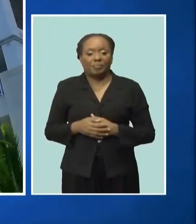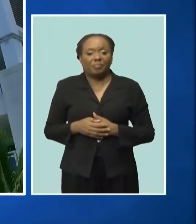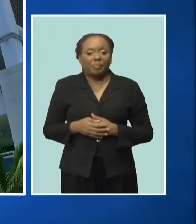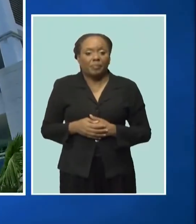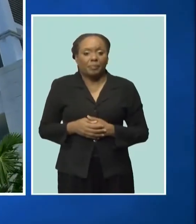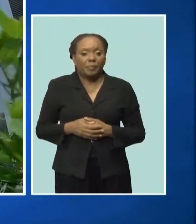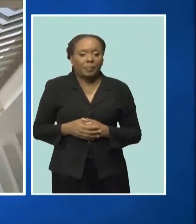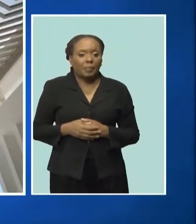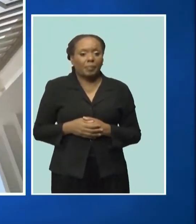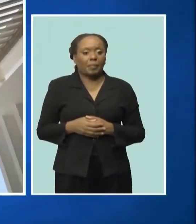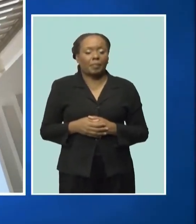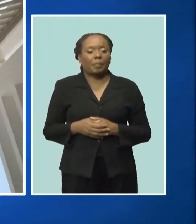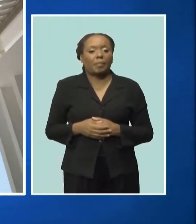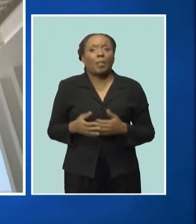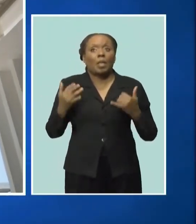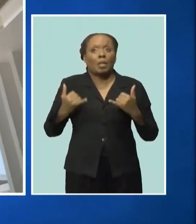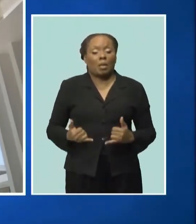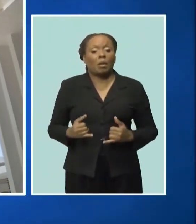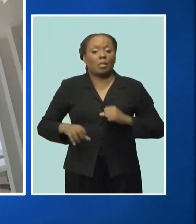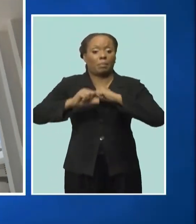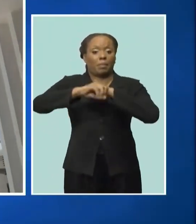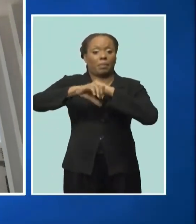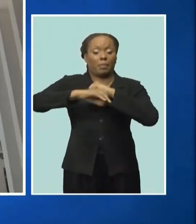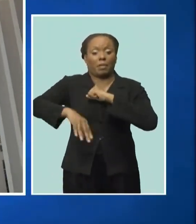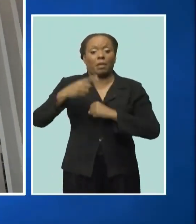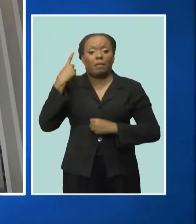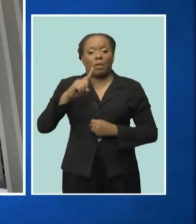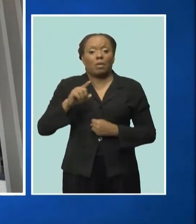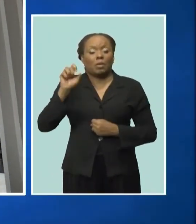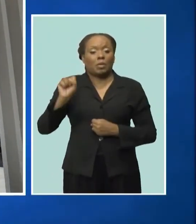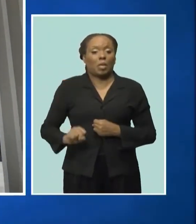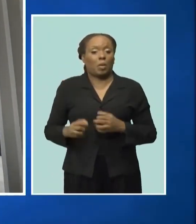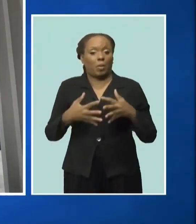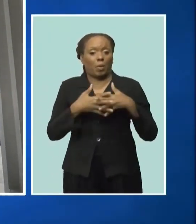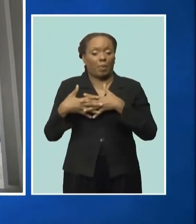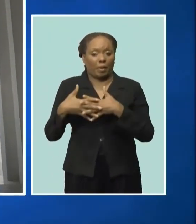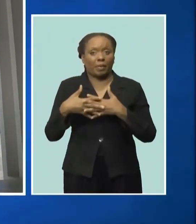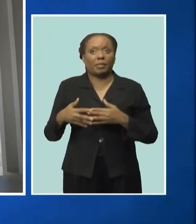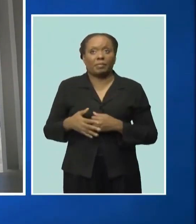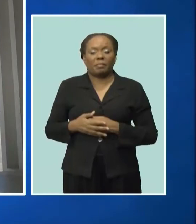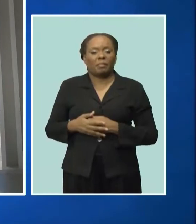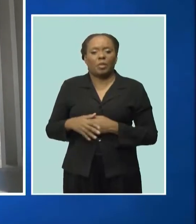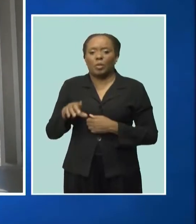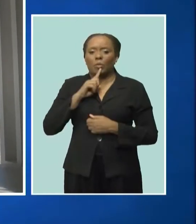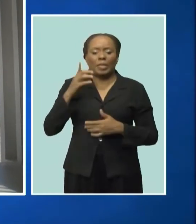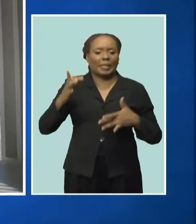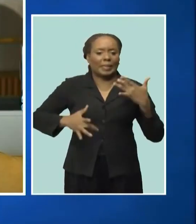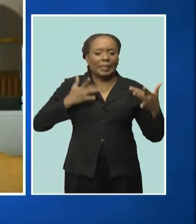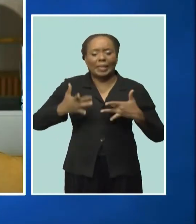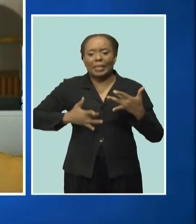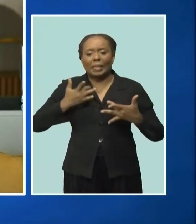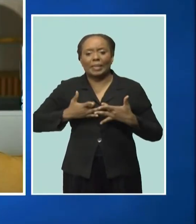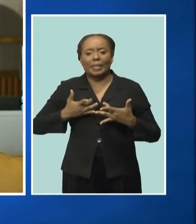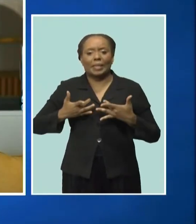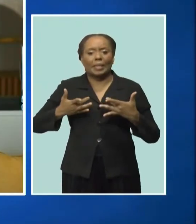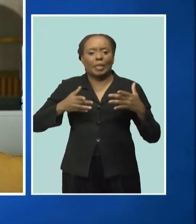South American marketing thrust. That is what's sustaining us now. We've had some real exciting groups that have come